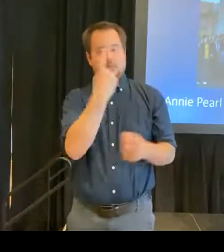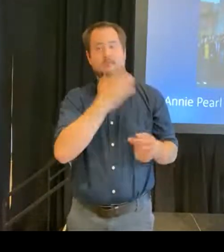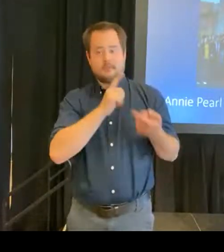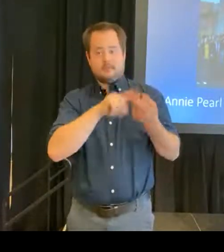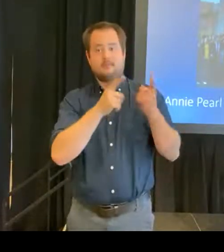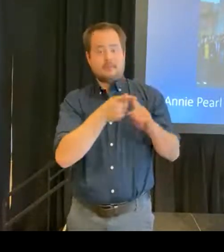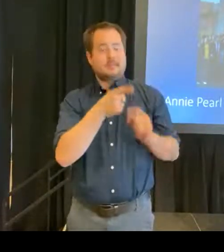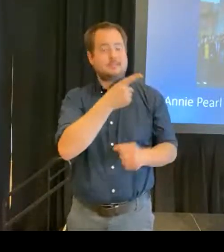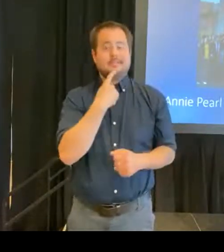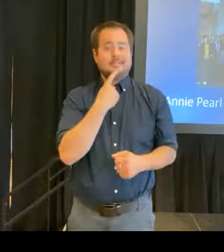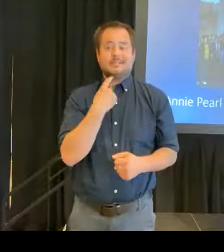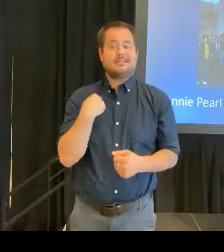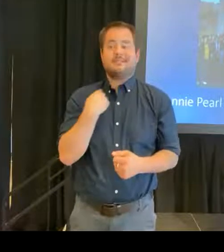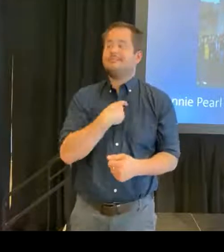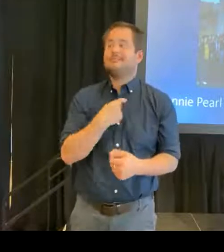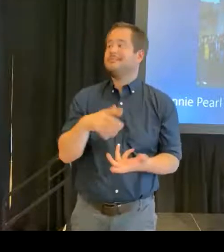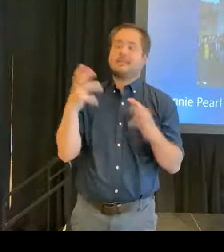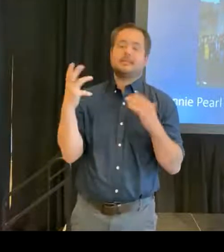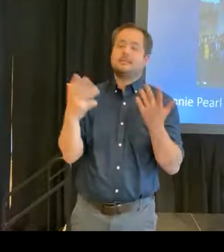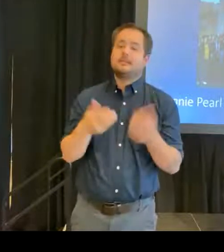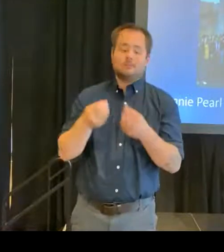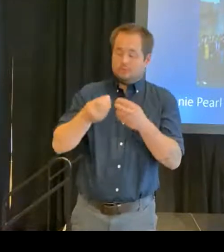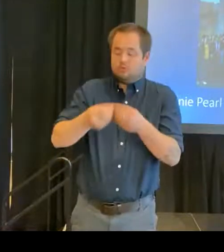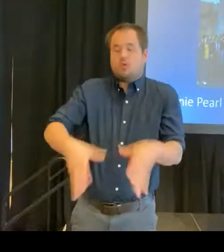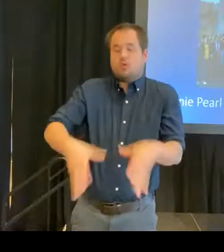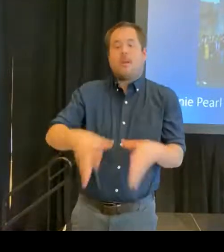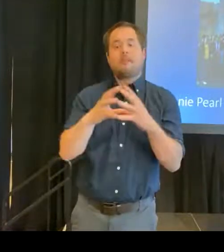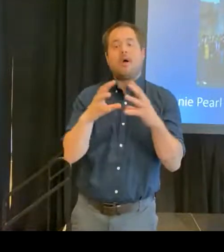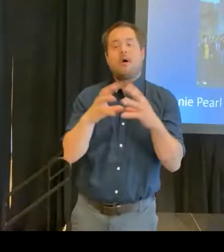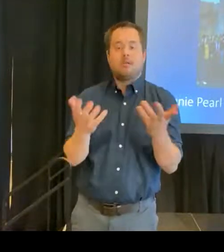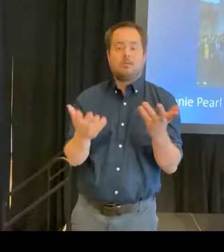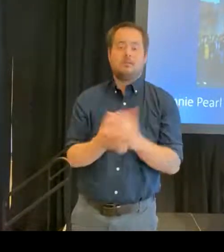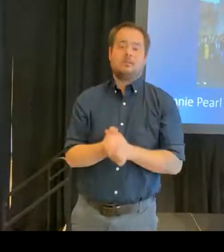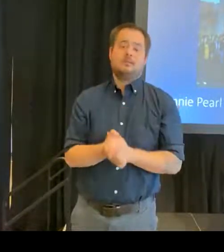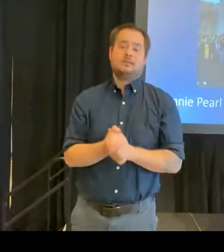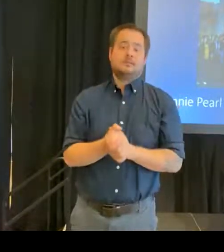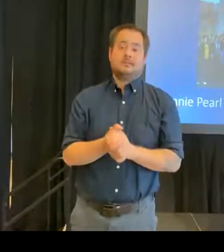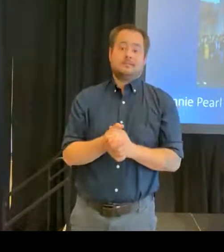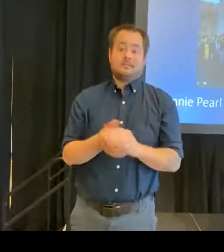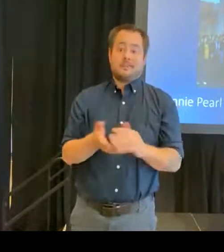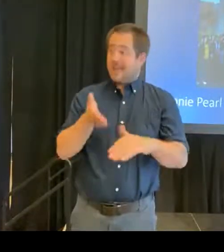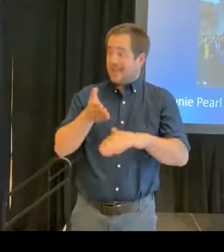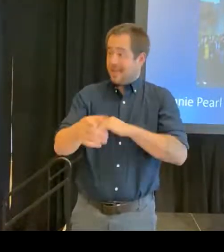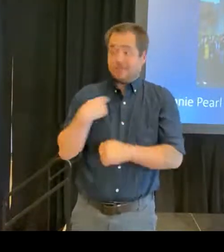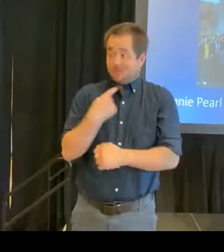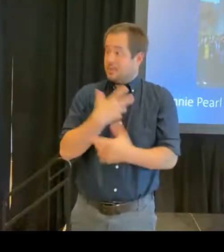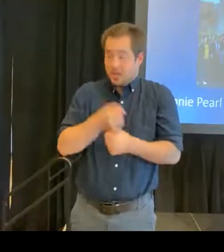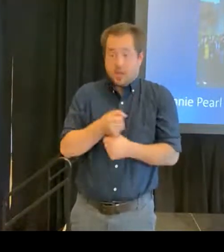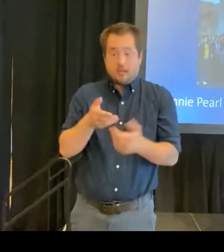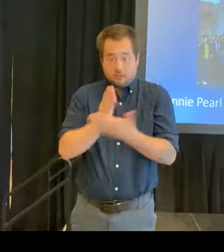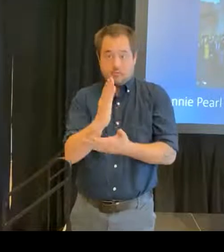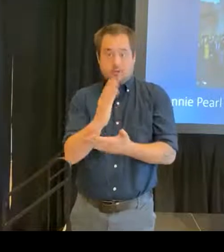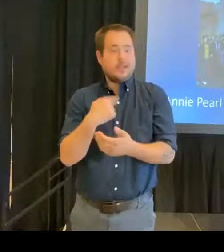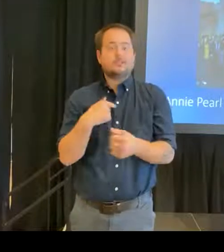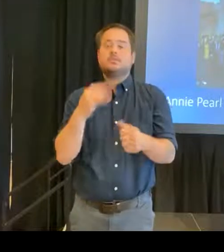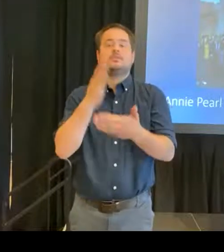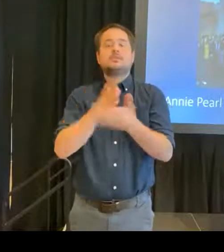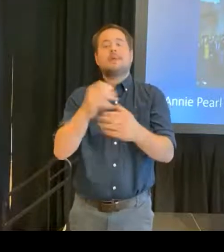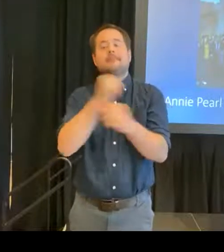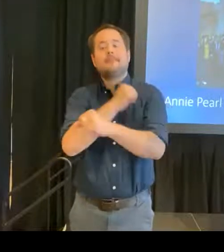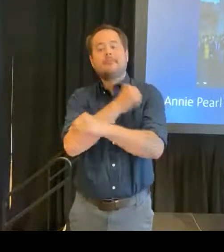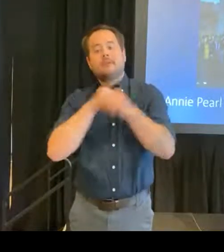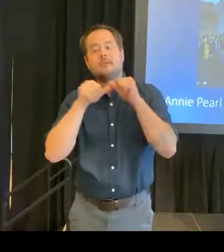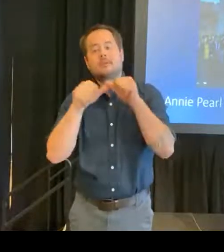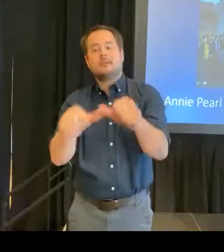ball. What we did is we stopped doing anything after we got this stuff. And